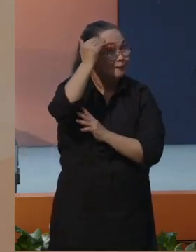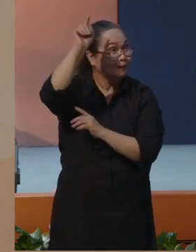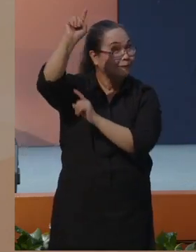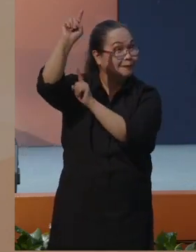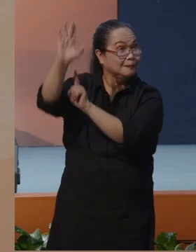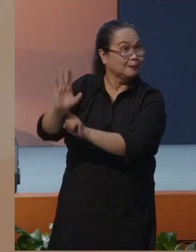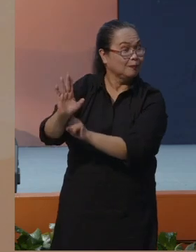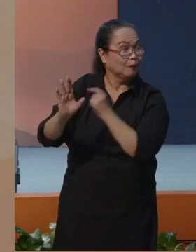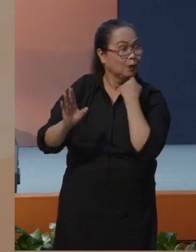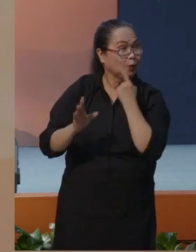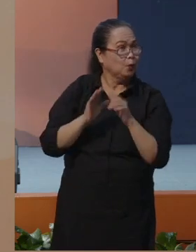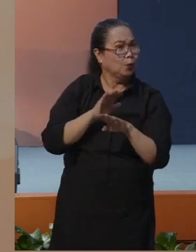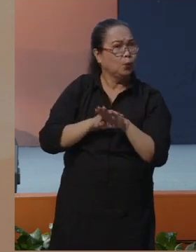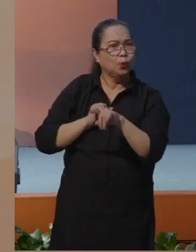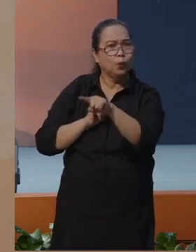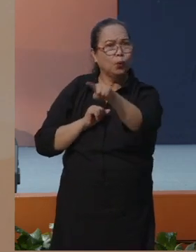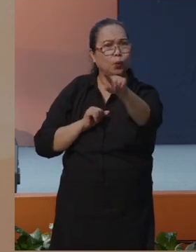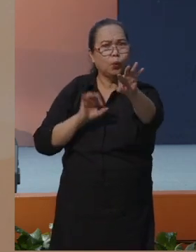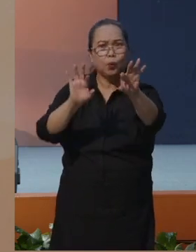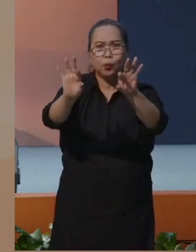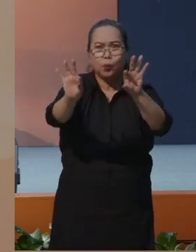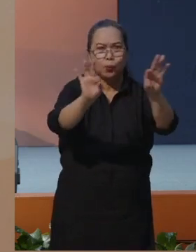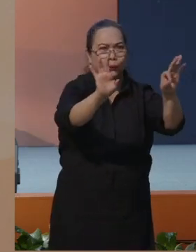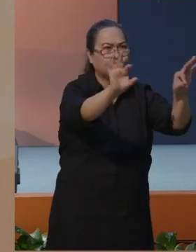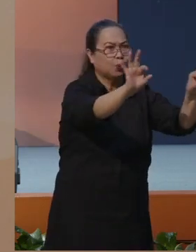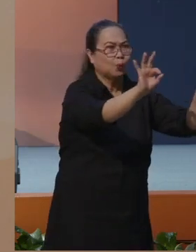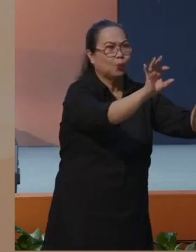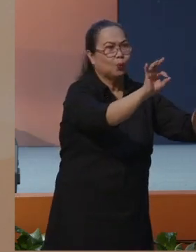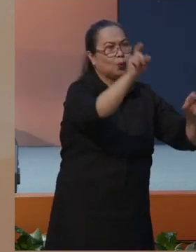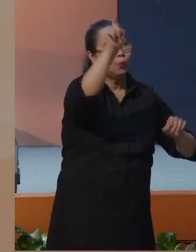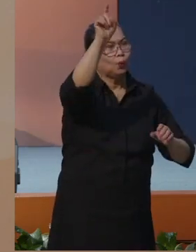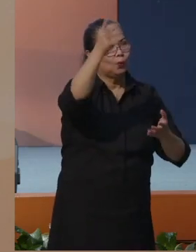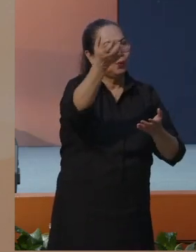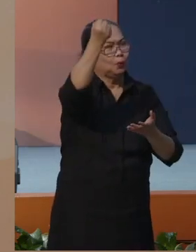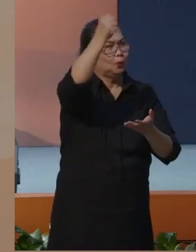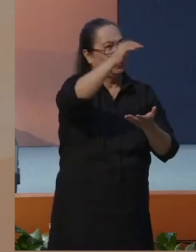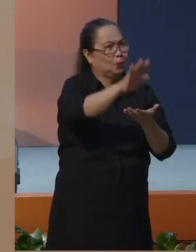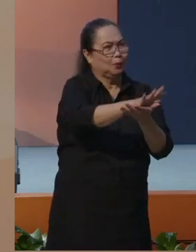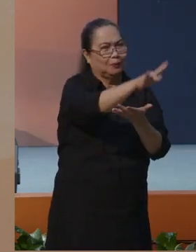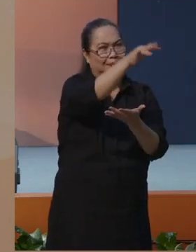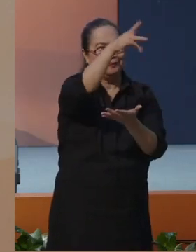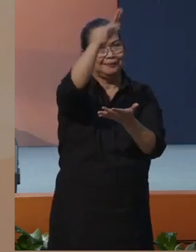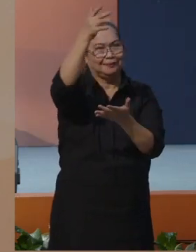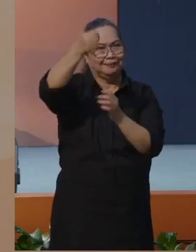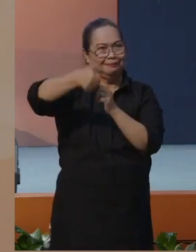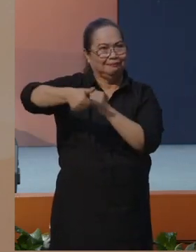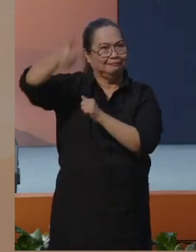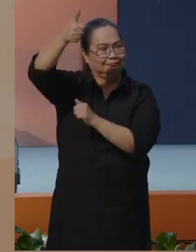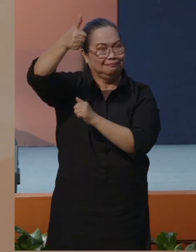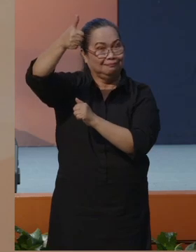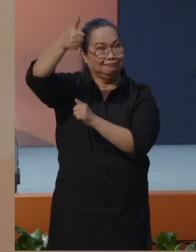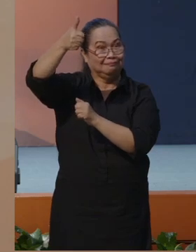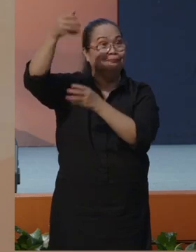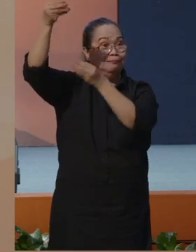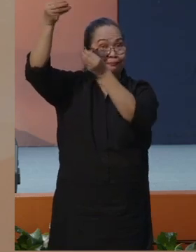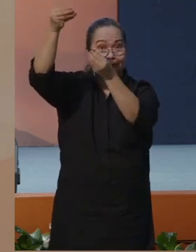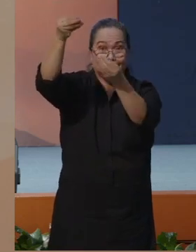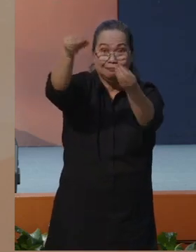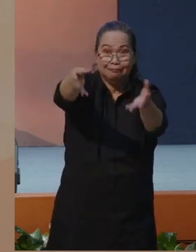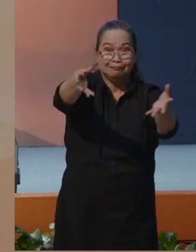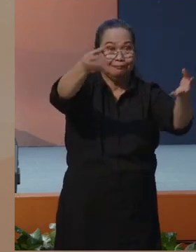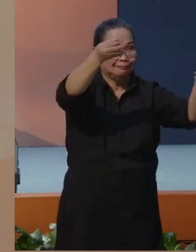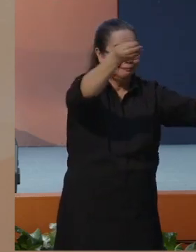Him who called us to His own glory and excellence, by which He has granted to us